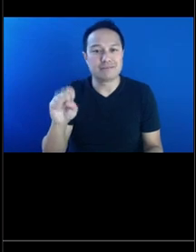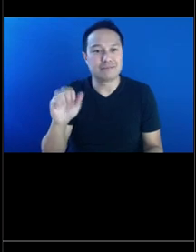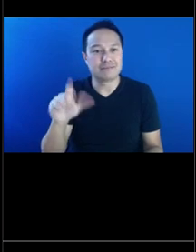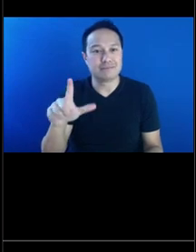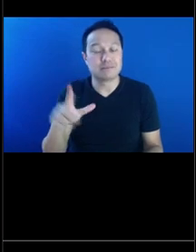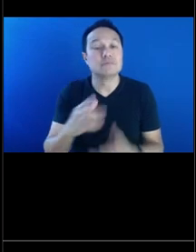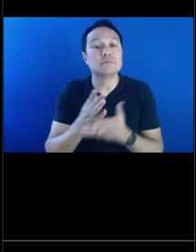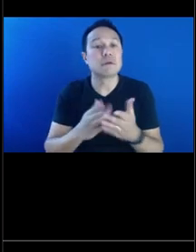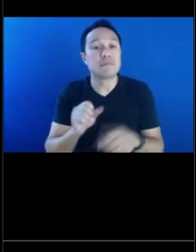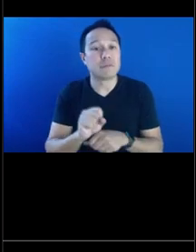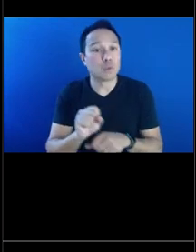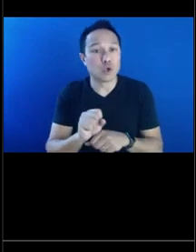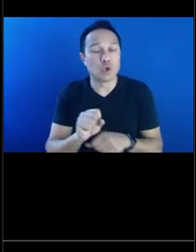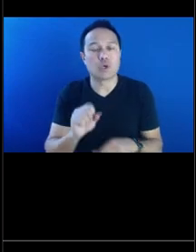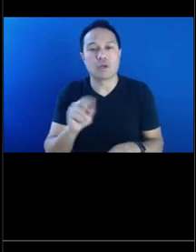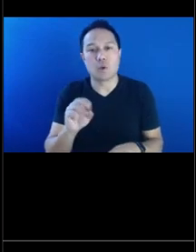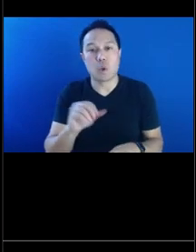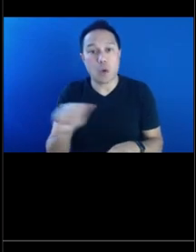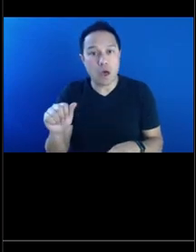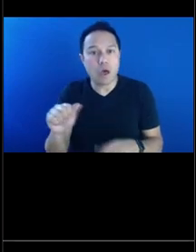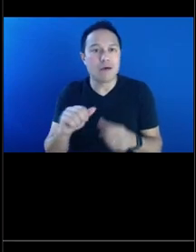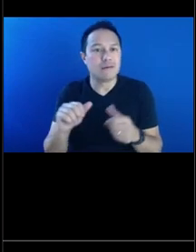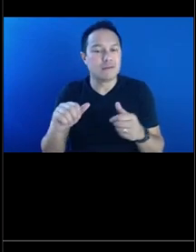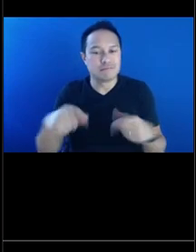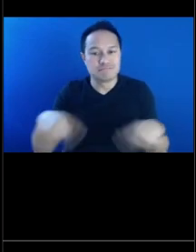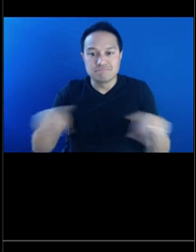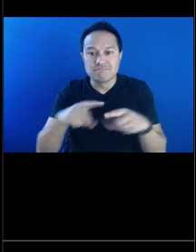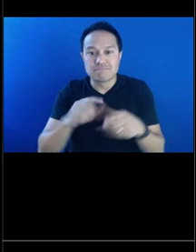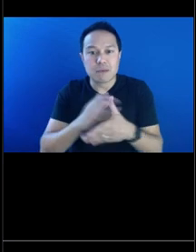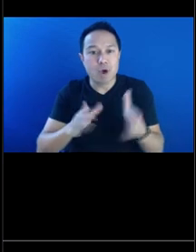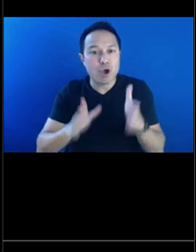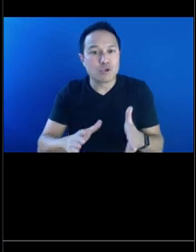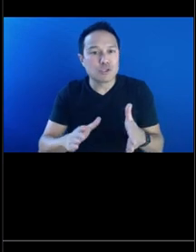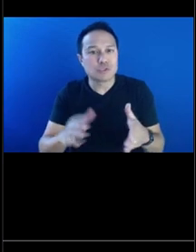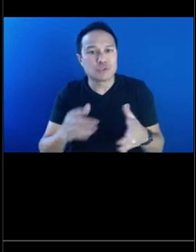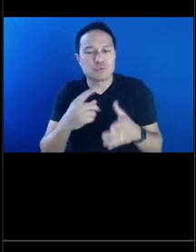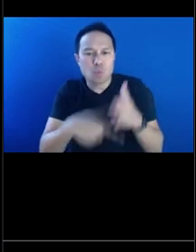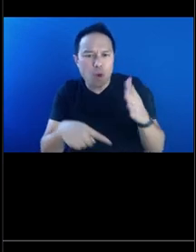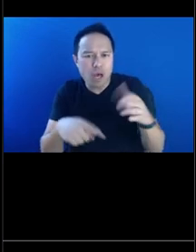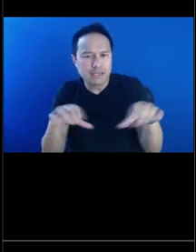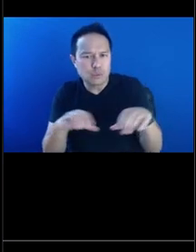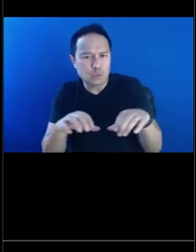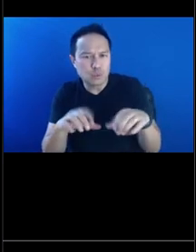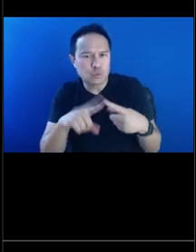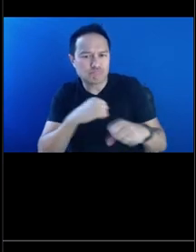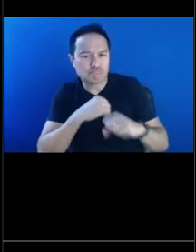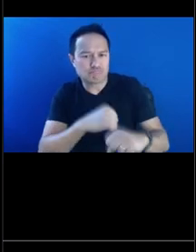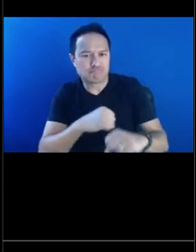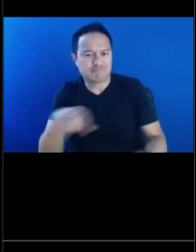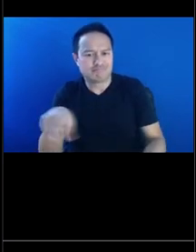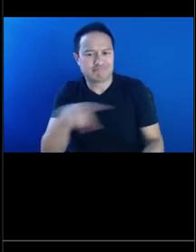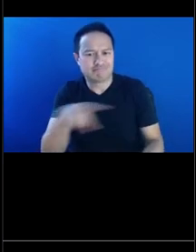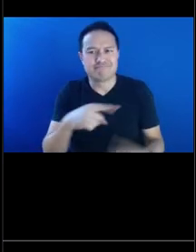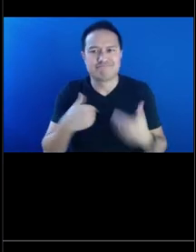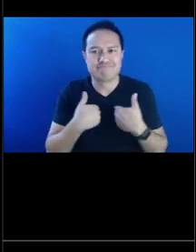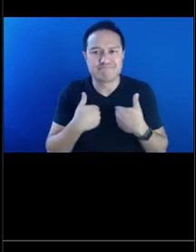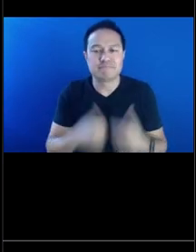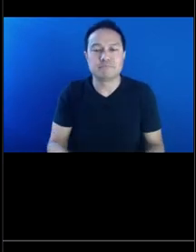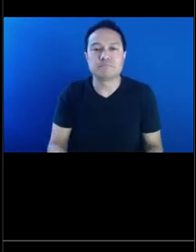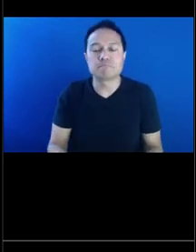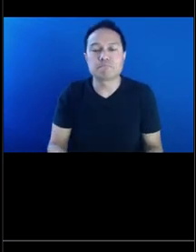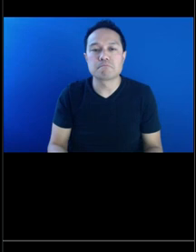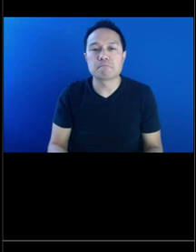our partners are doing to try to help save this really special species. And since I got to know a little bit about you guys and where you're from, I